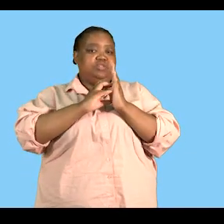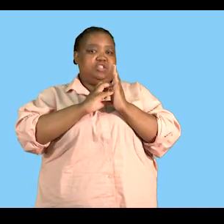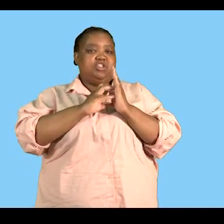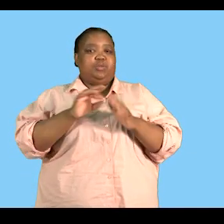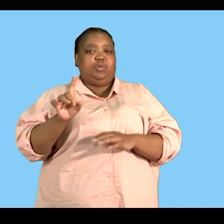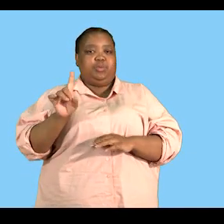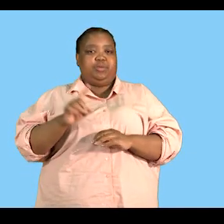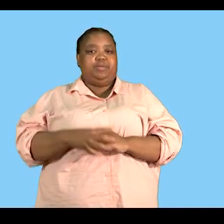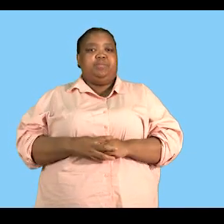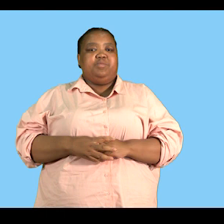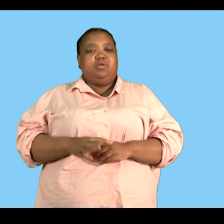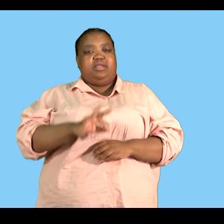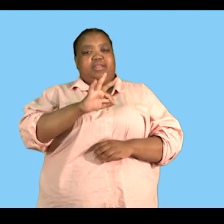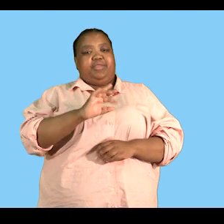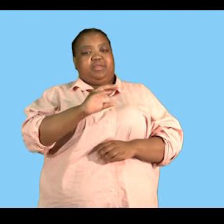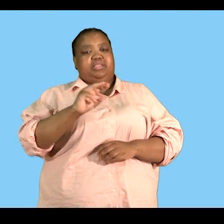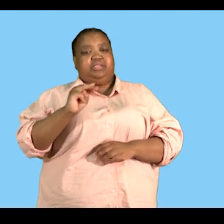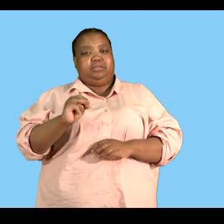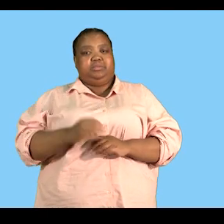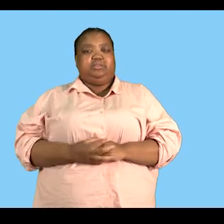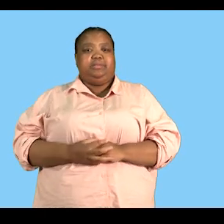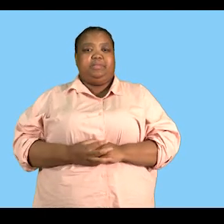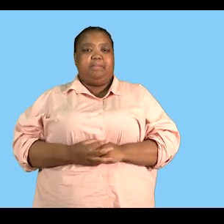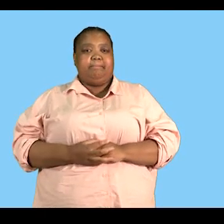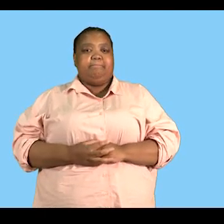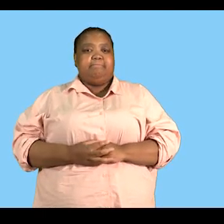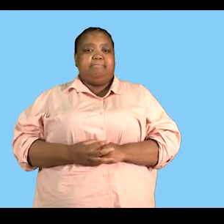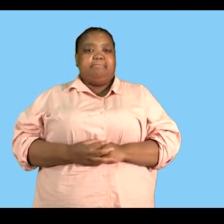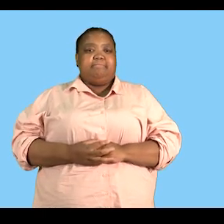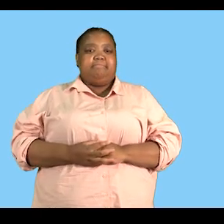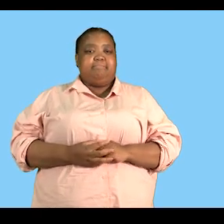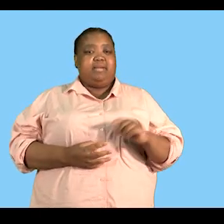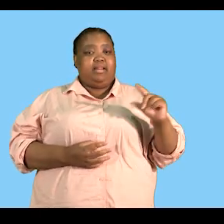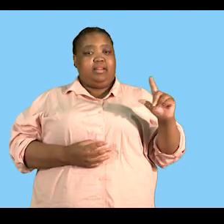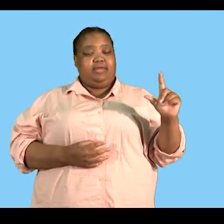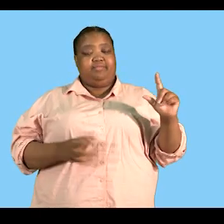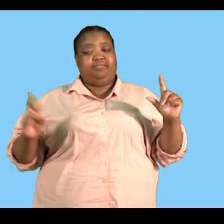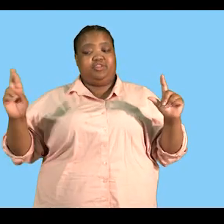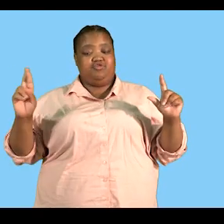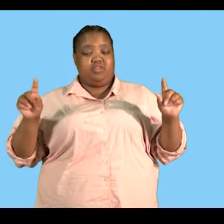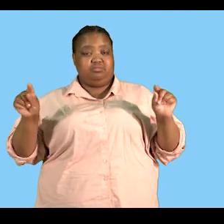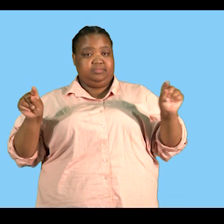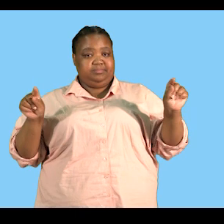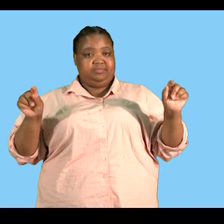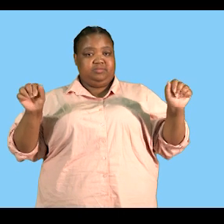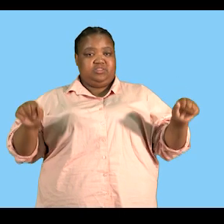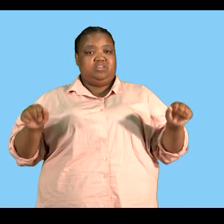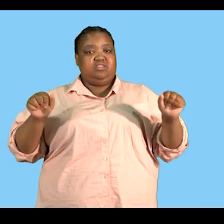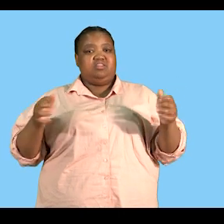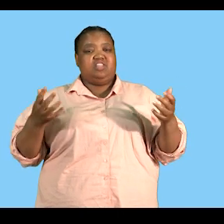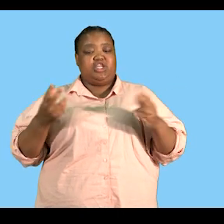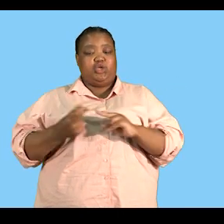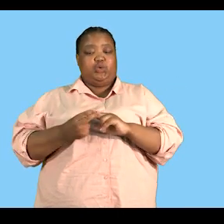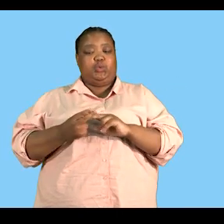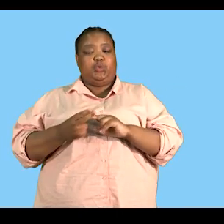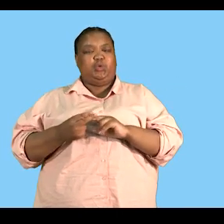Let's take an example of 3 centimeters. But now your left-hand side and your right-hand